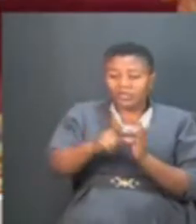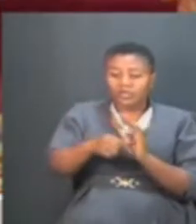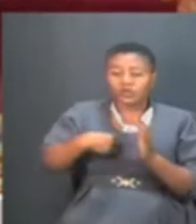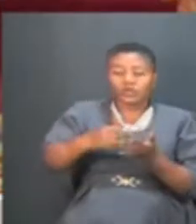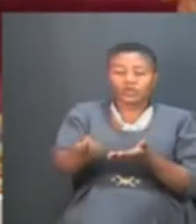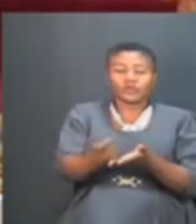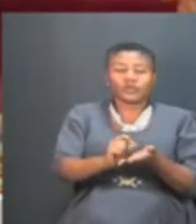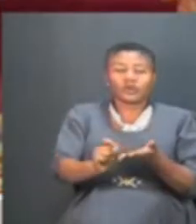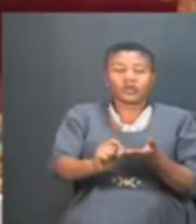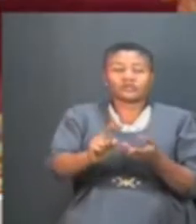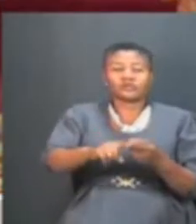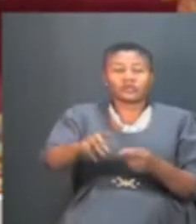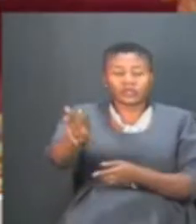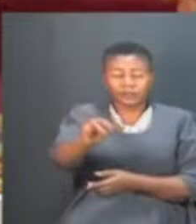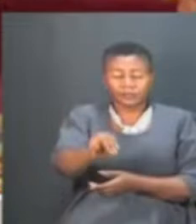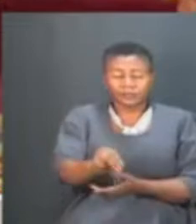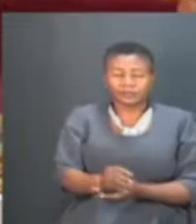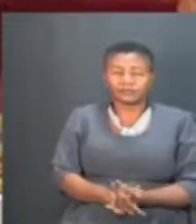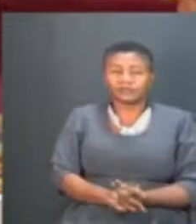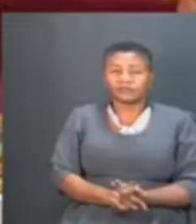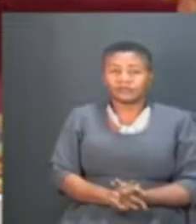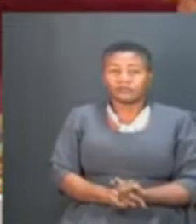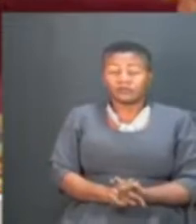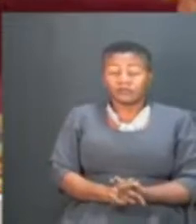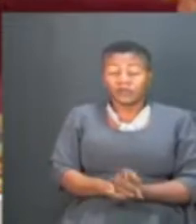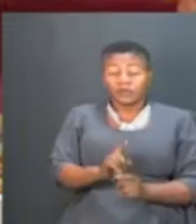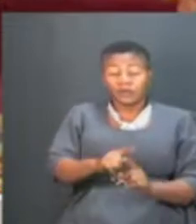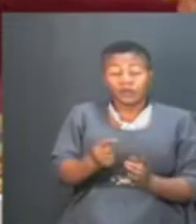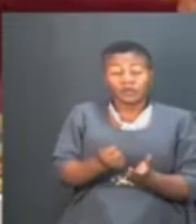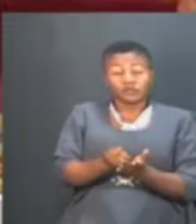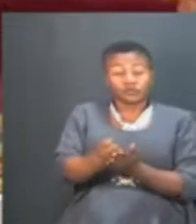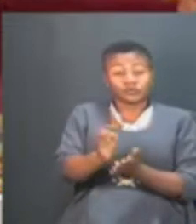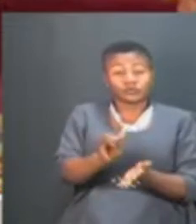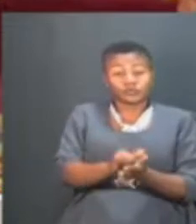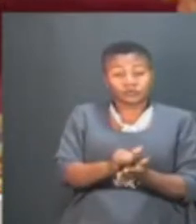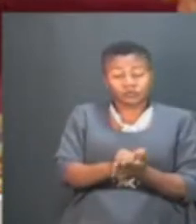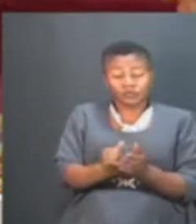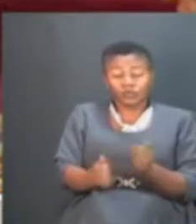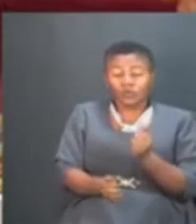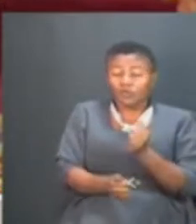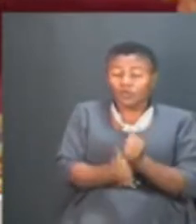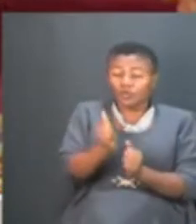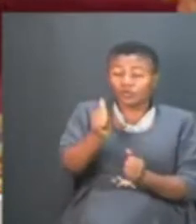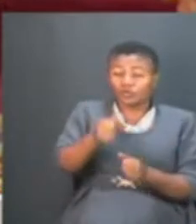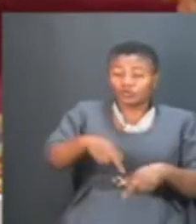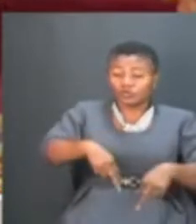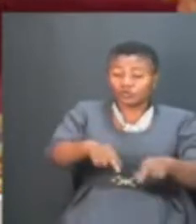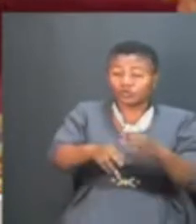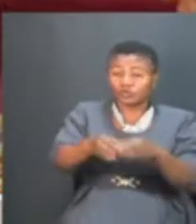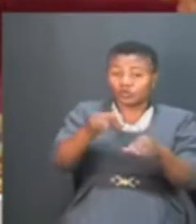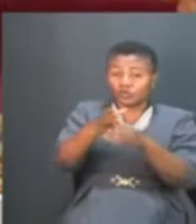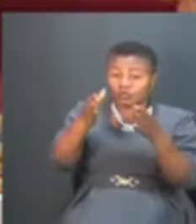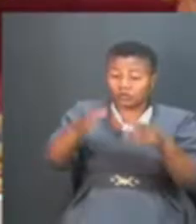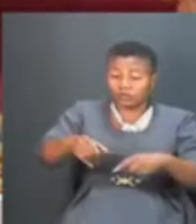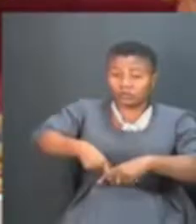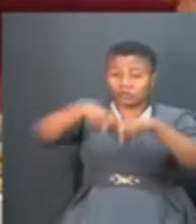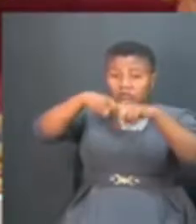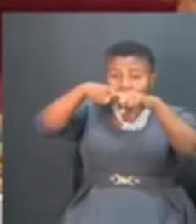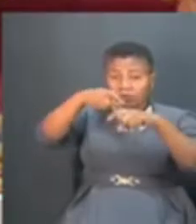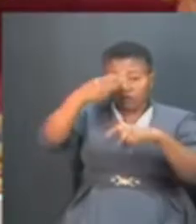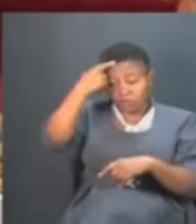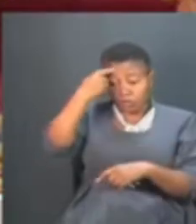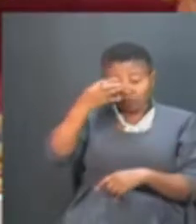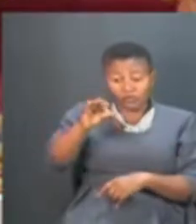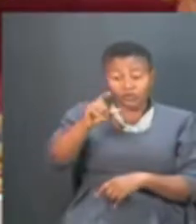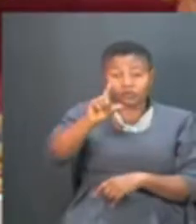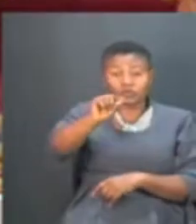Speaker, the truth is that majority of road contractors suspended work prior to 2024